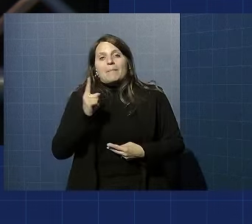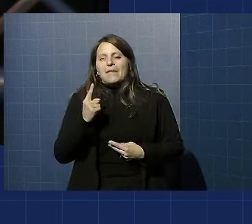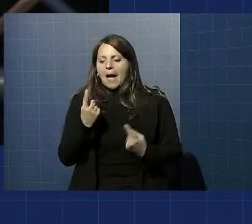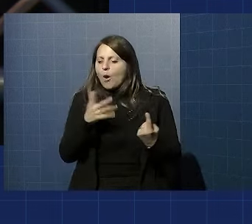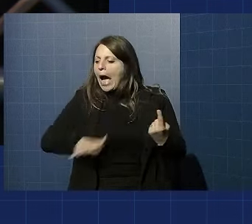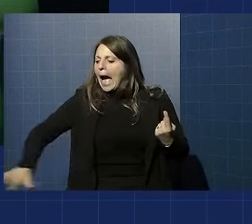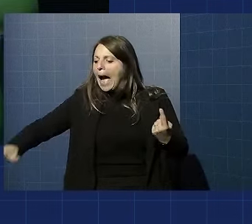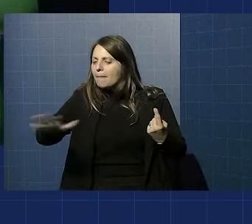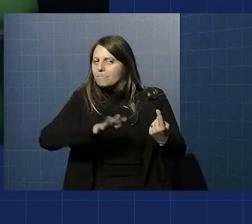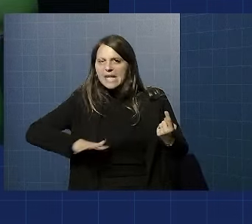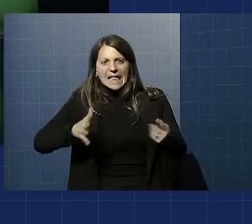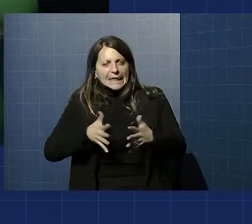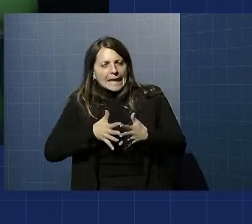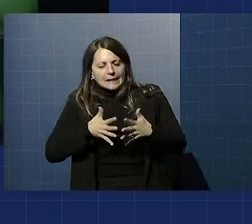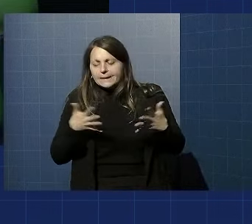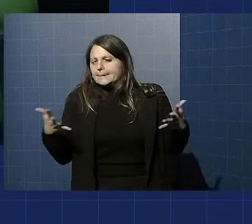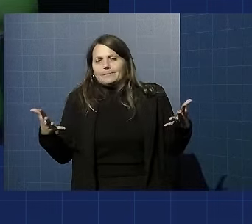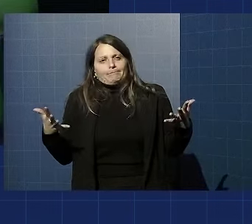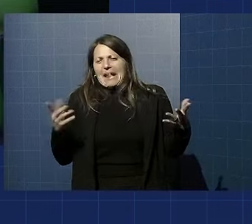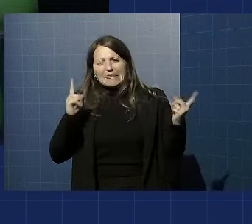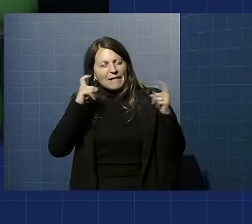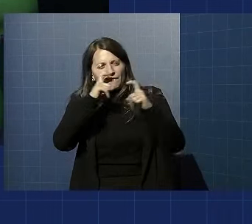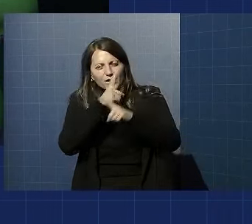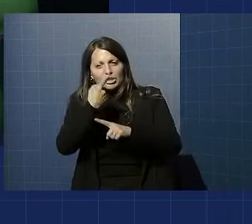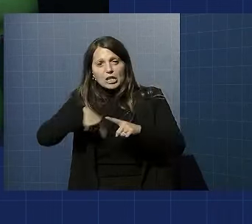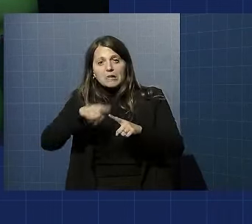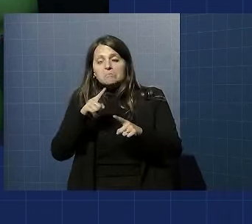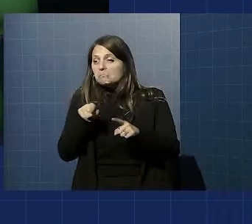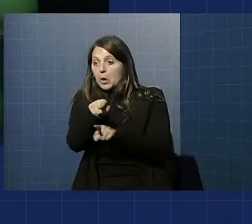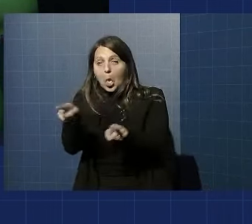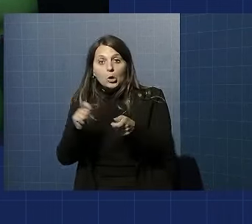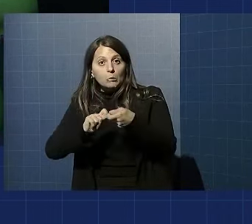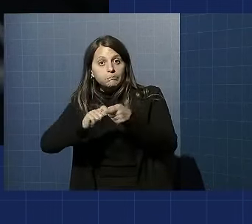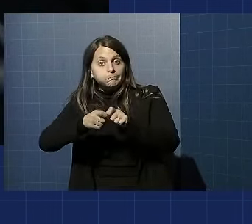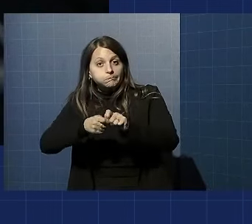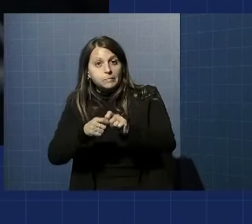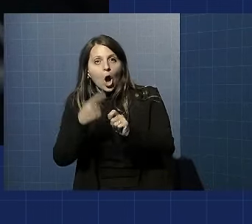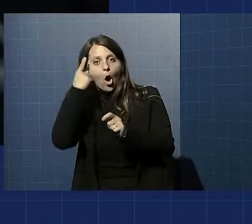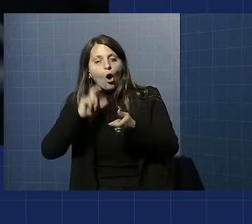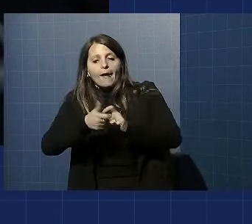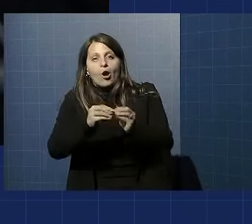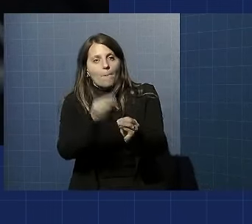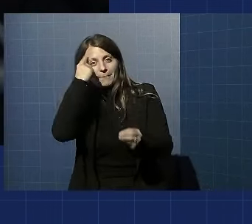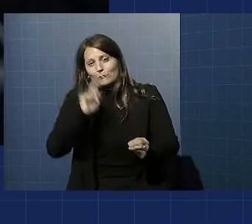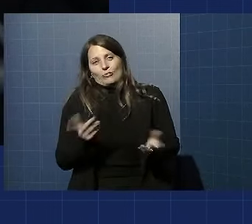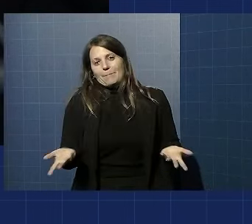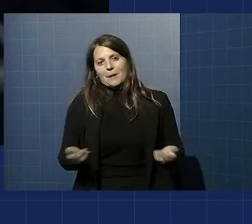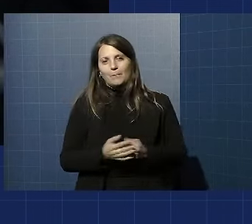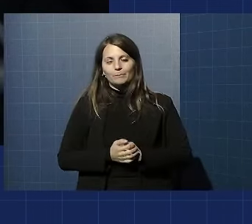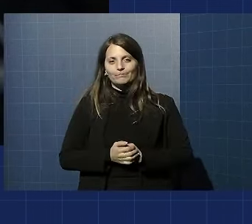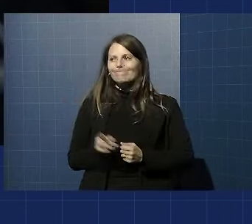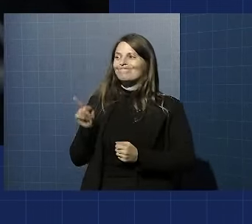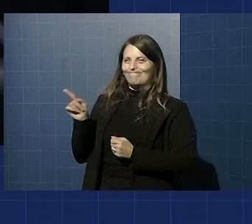And ESA, l'Agenzia Spaziale Europea, attualmente sta lavorando in maniera concreta soprattutto su una